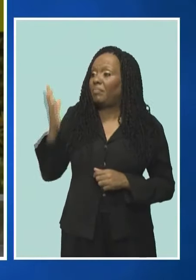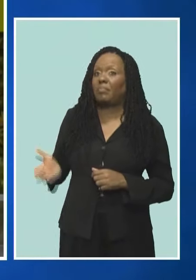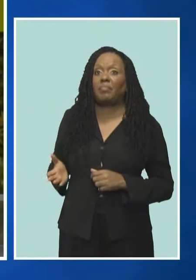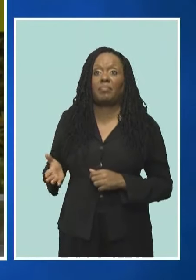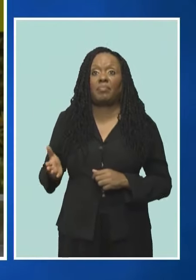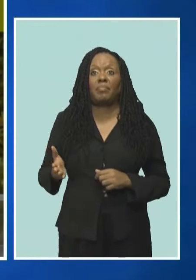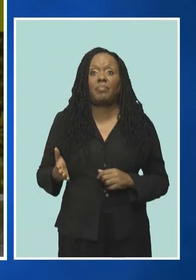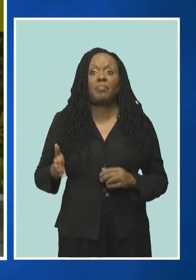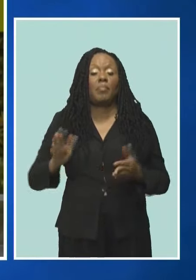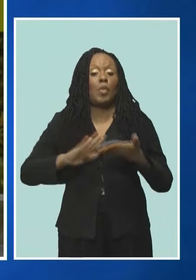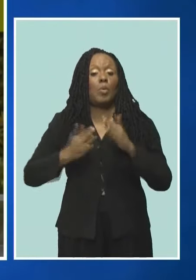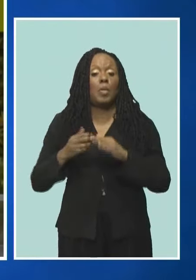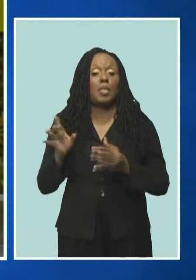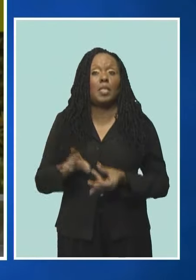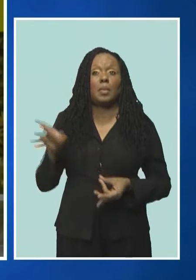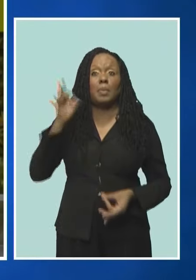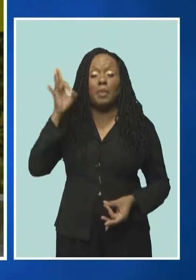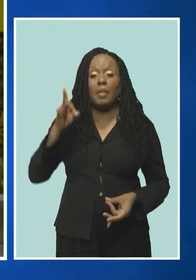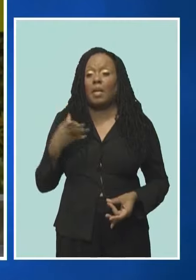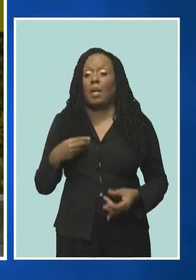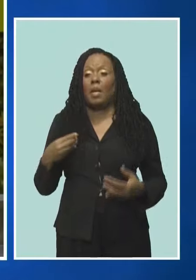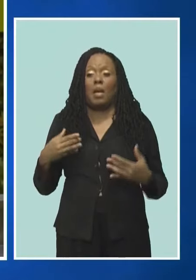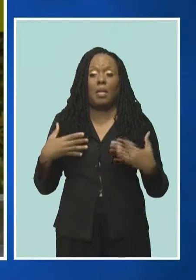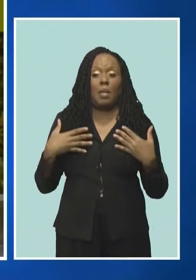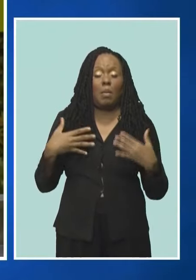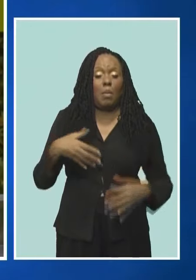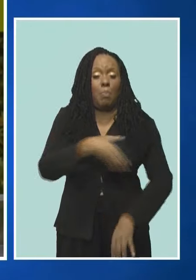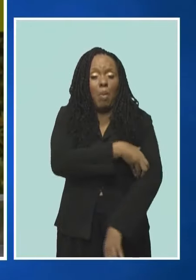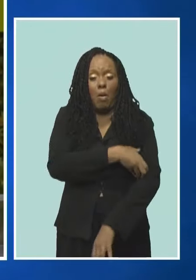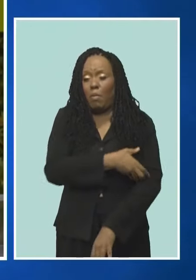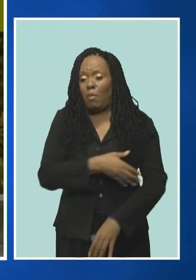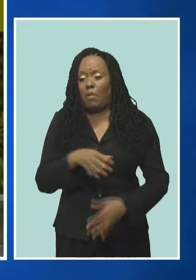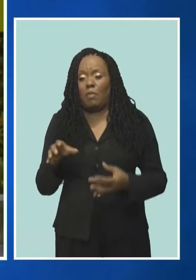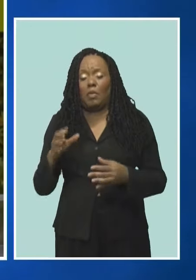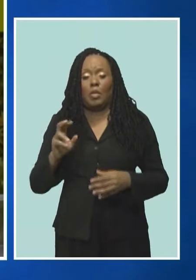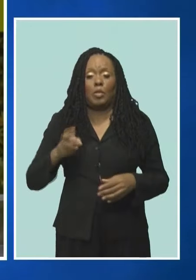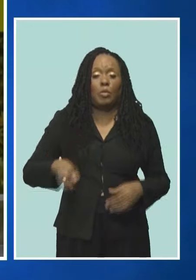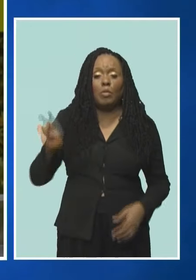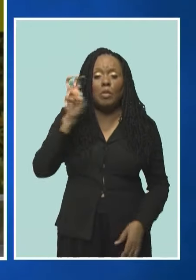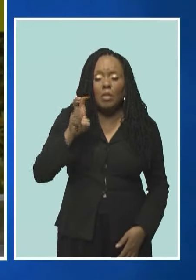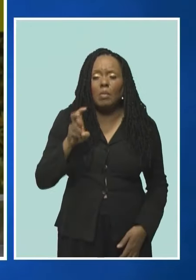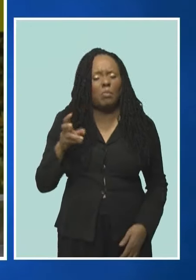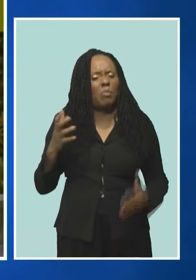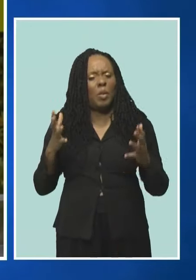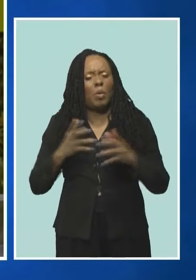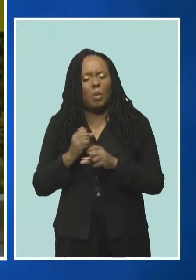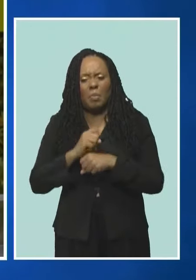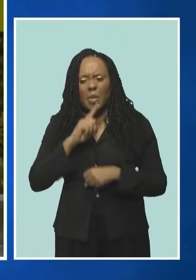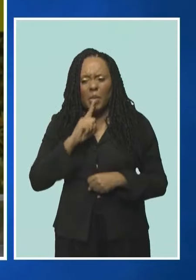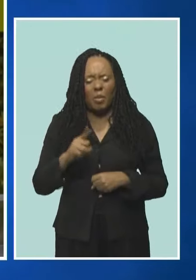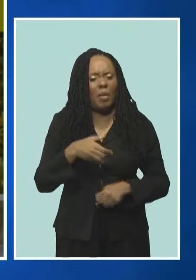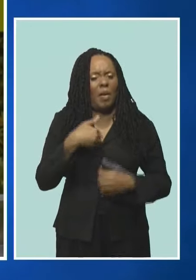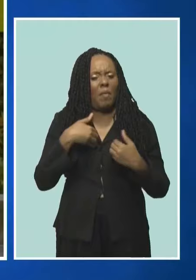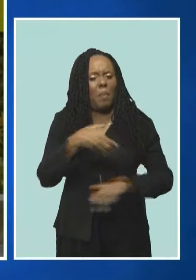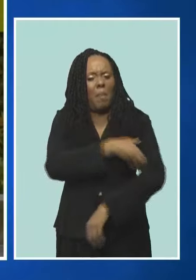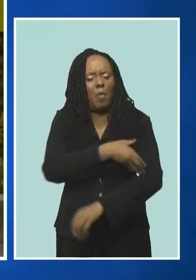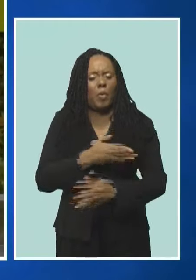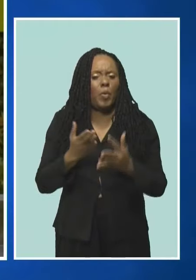and the transformative power of tourism, hence our slogan, empowering communities through tourism. This